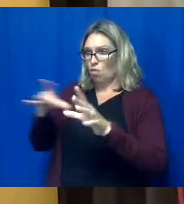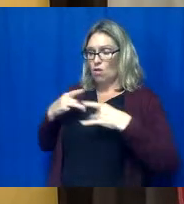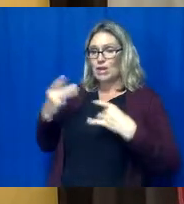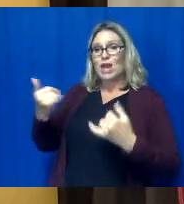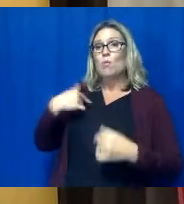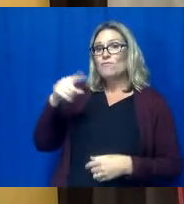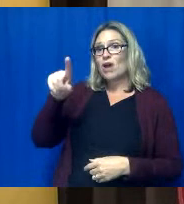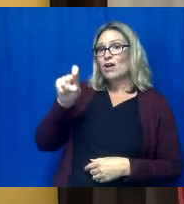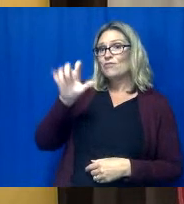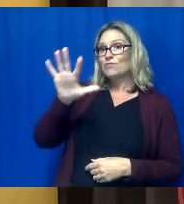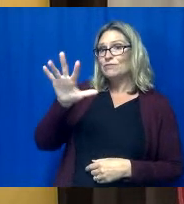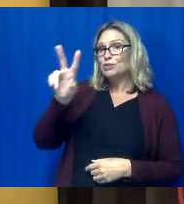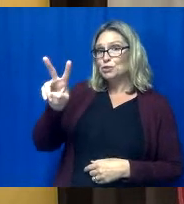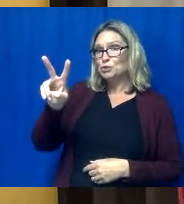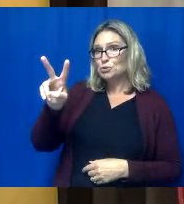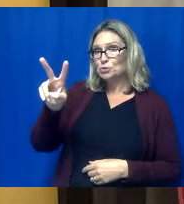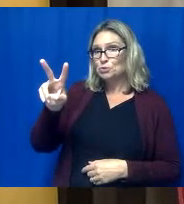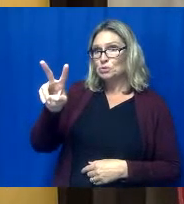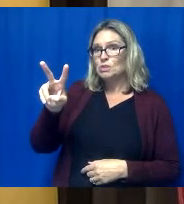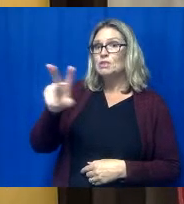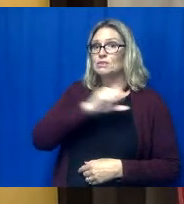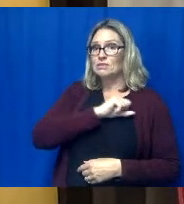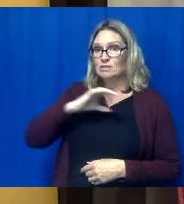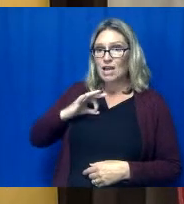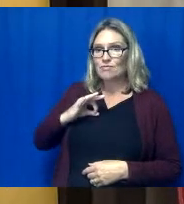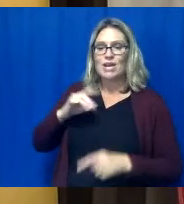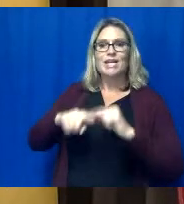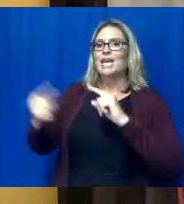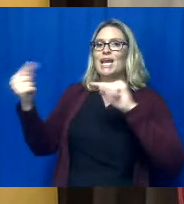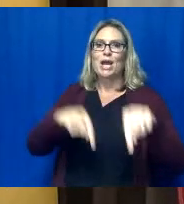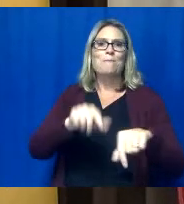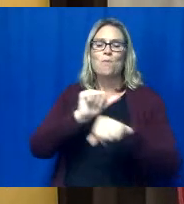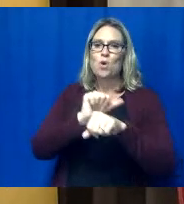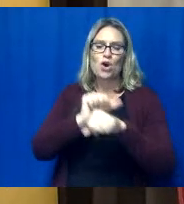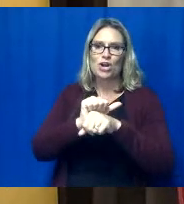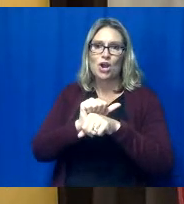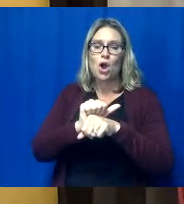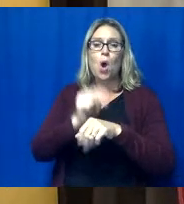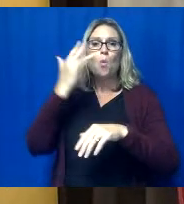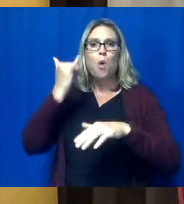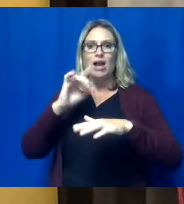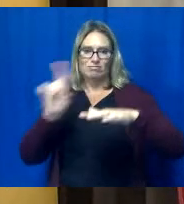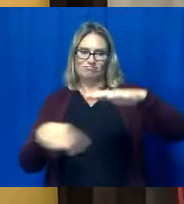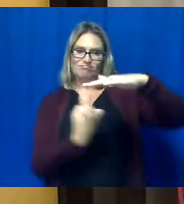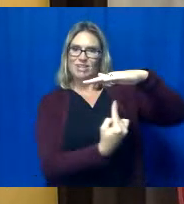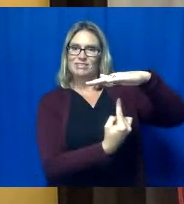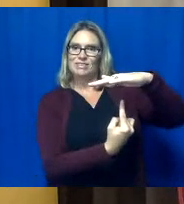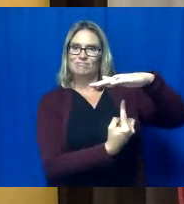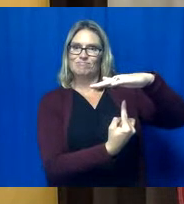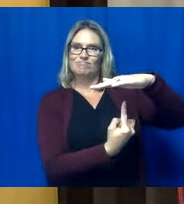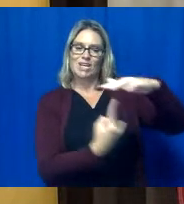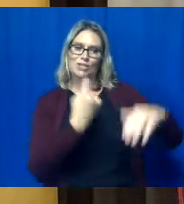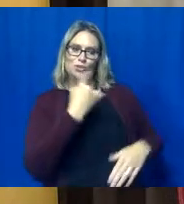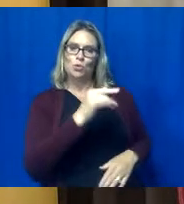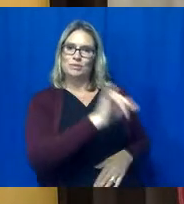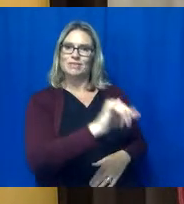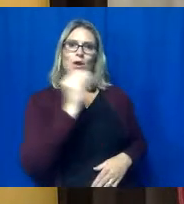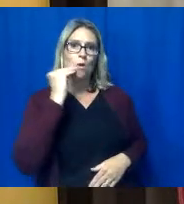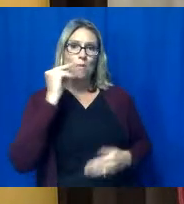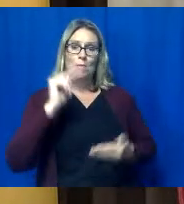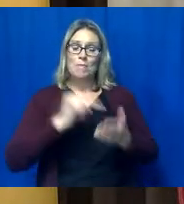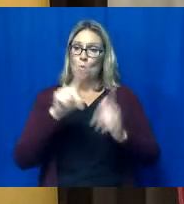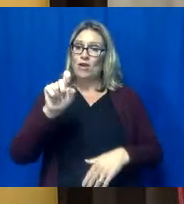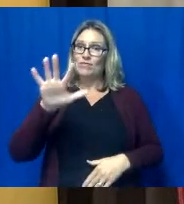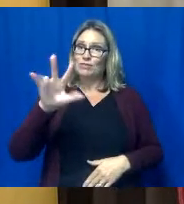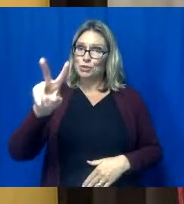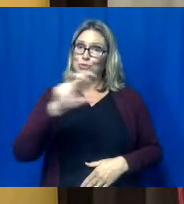152 employees in Horizon that can't come to work because they're direct contacts and have been advised to self-isolate. That has a huge